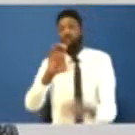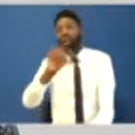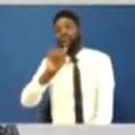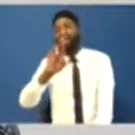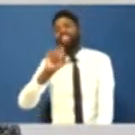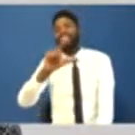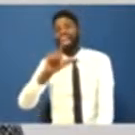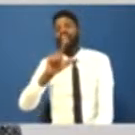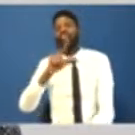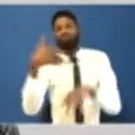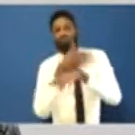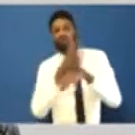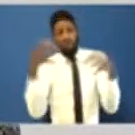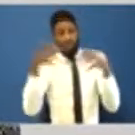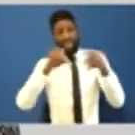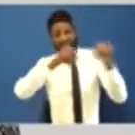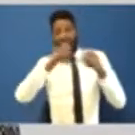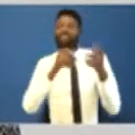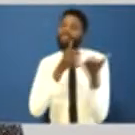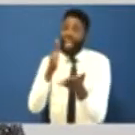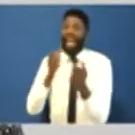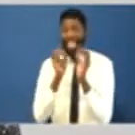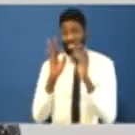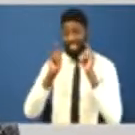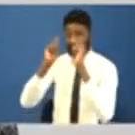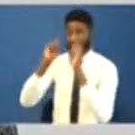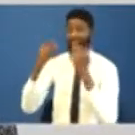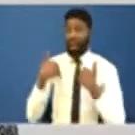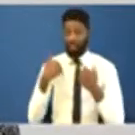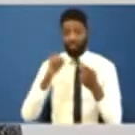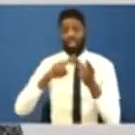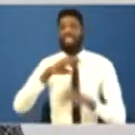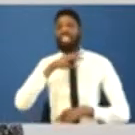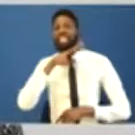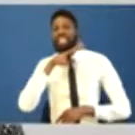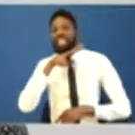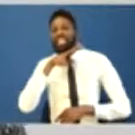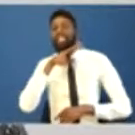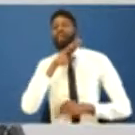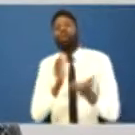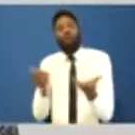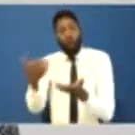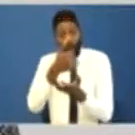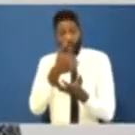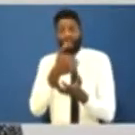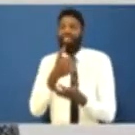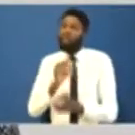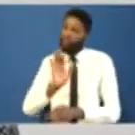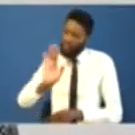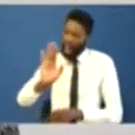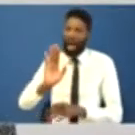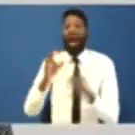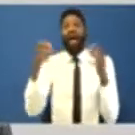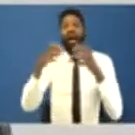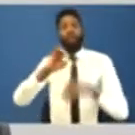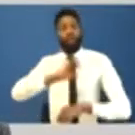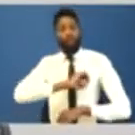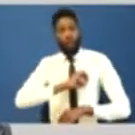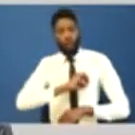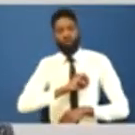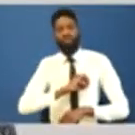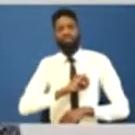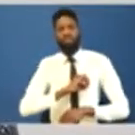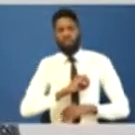there so if there is any tender or there is any garbage collection you find that those companies are not owned by the local